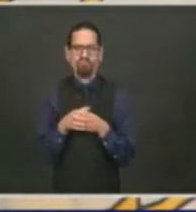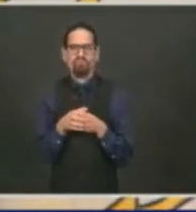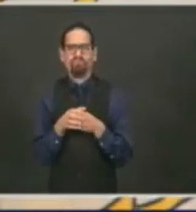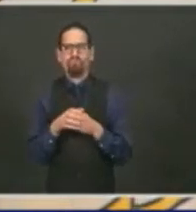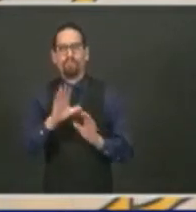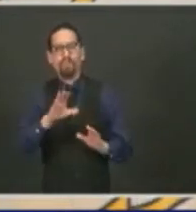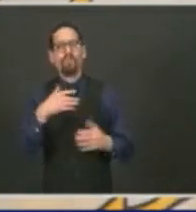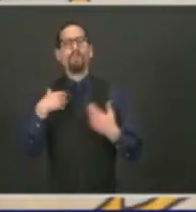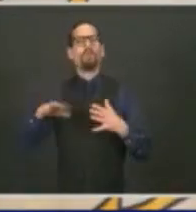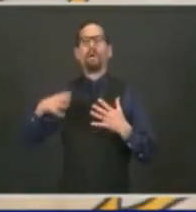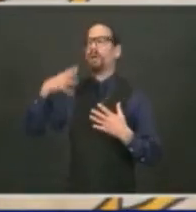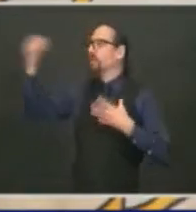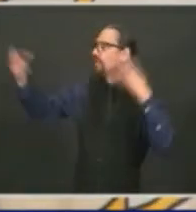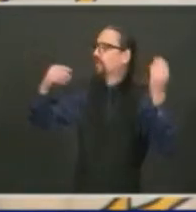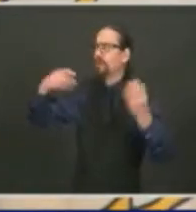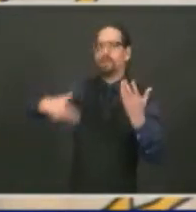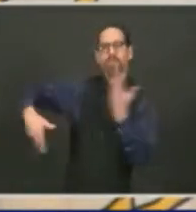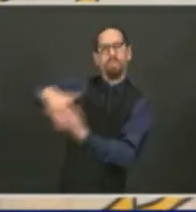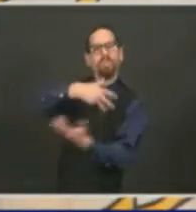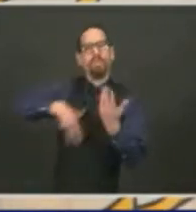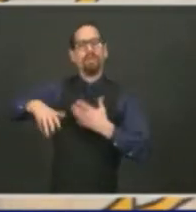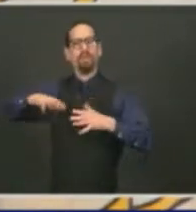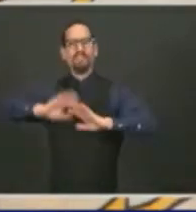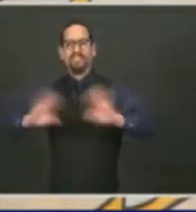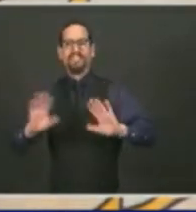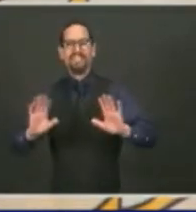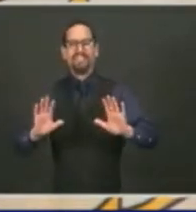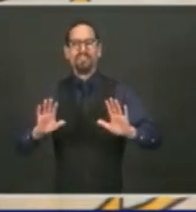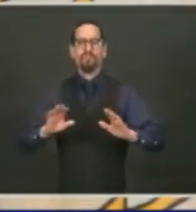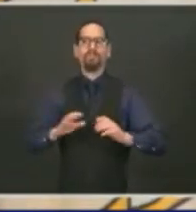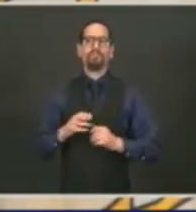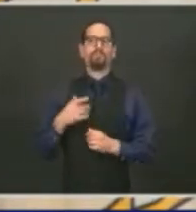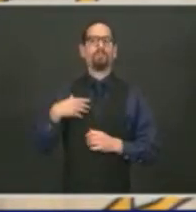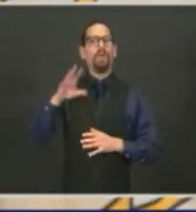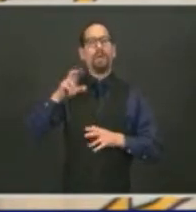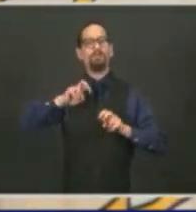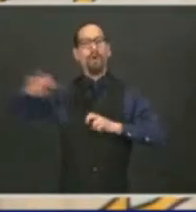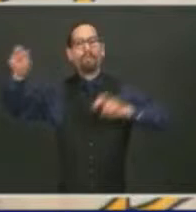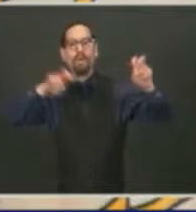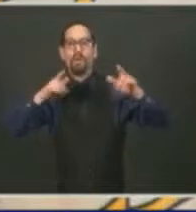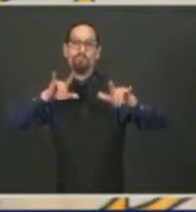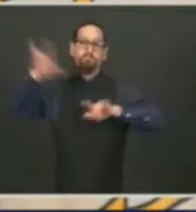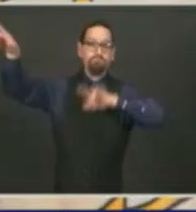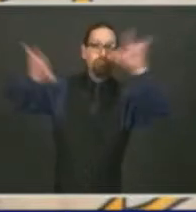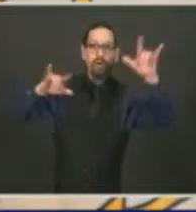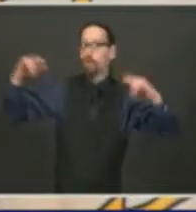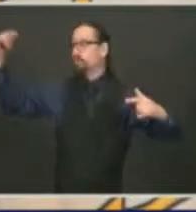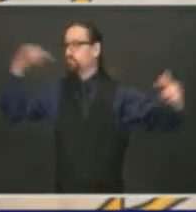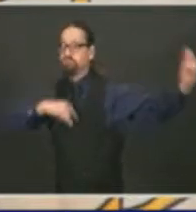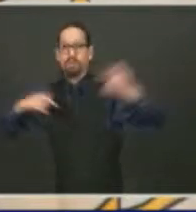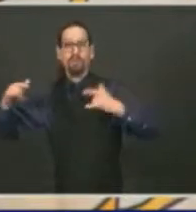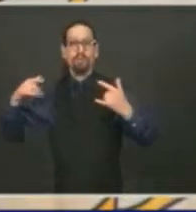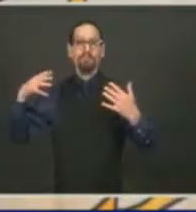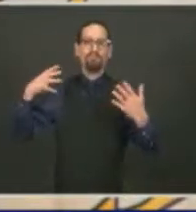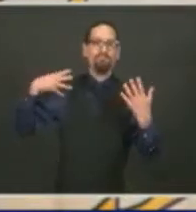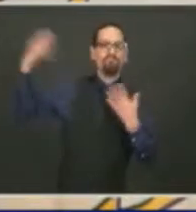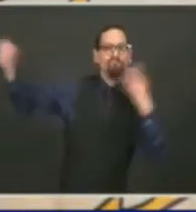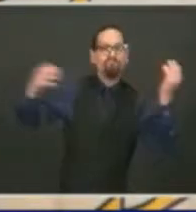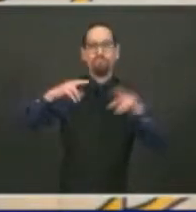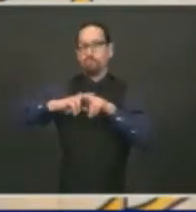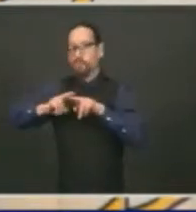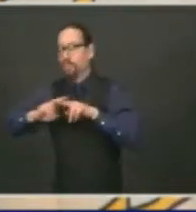with. So try not to travel to see people. Don't host a big party at your house.